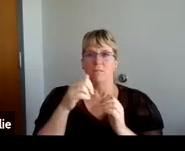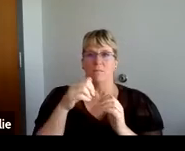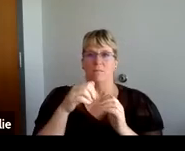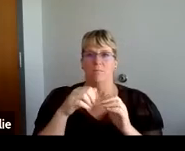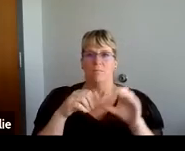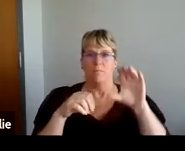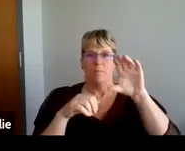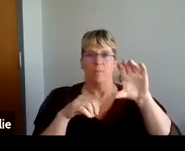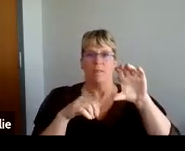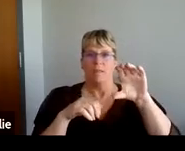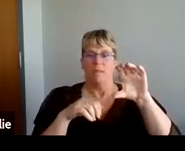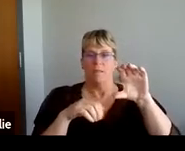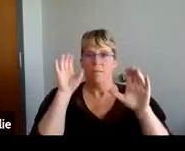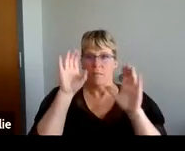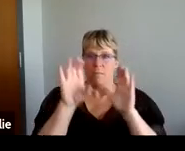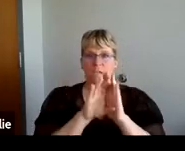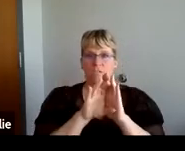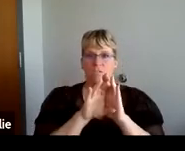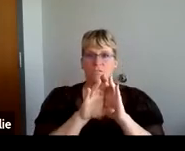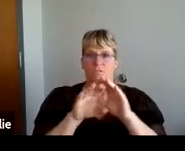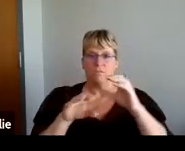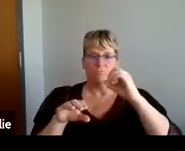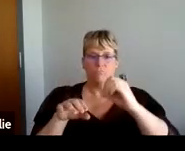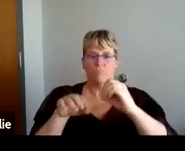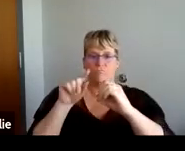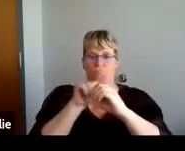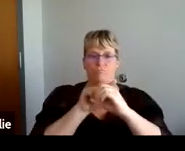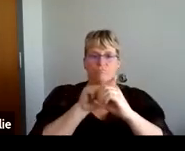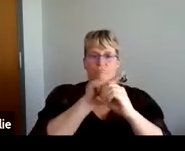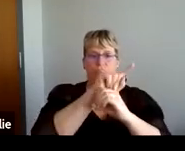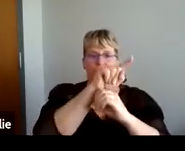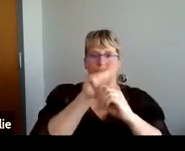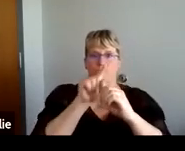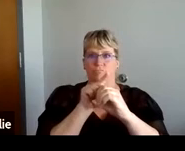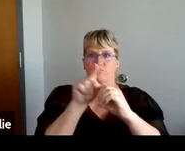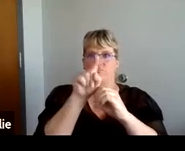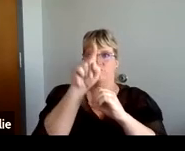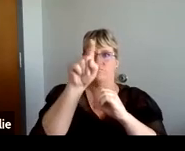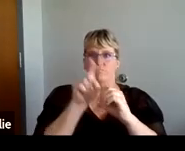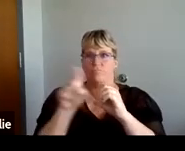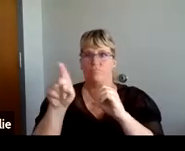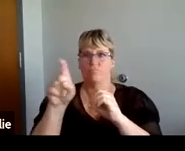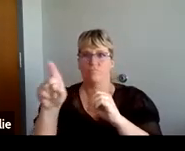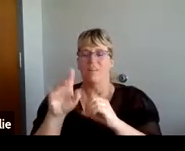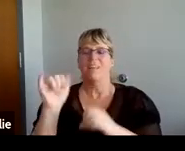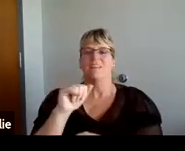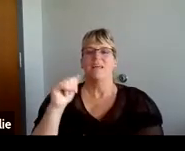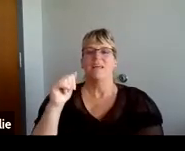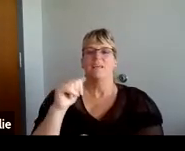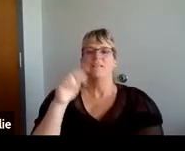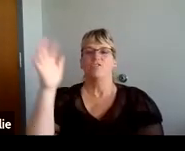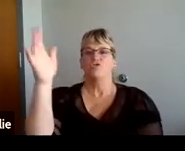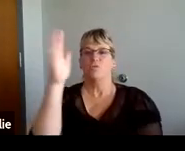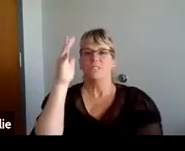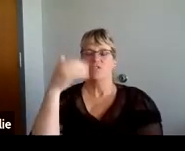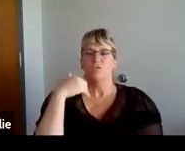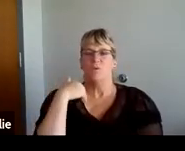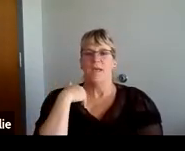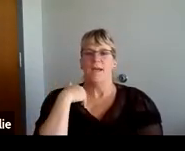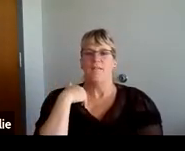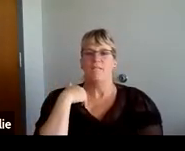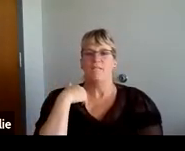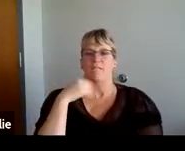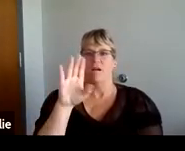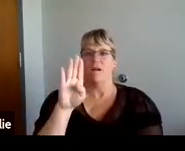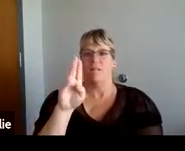connection, you can see all those little spiny, if you think about it like springtime with the buds on the trees, we've got a lot of buds going on there that